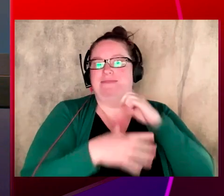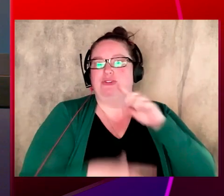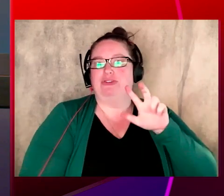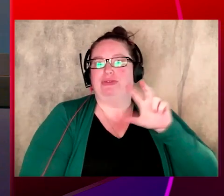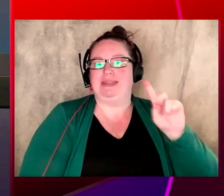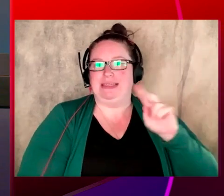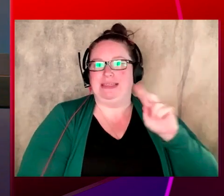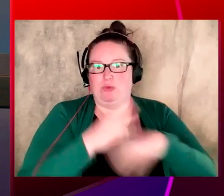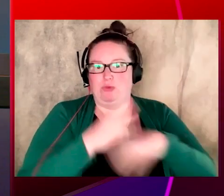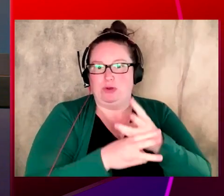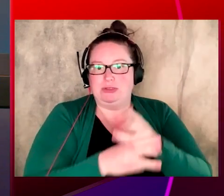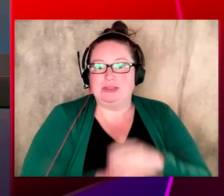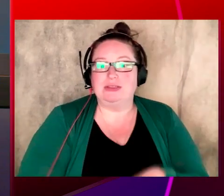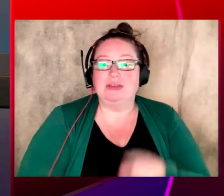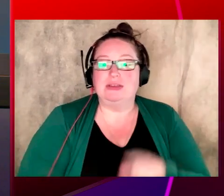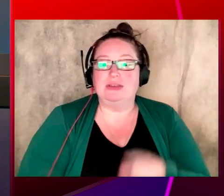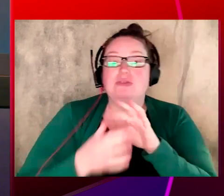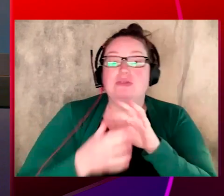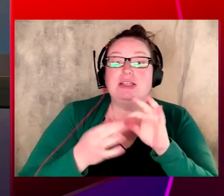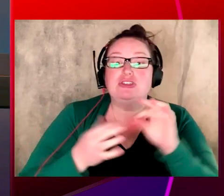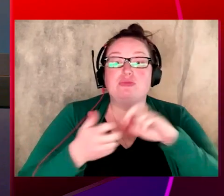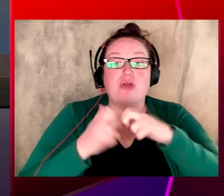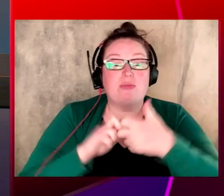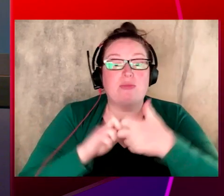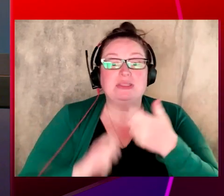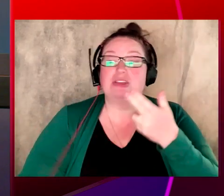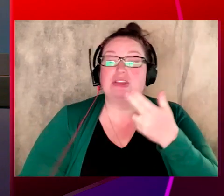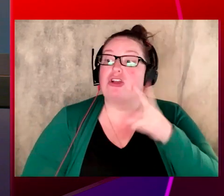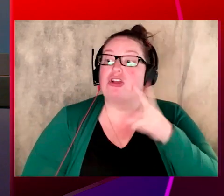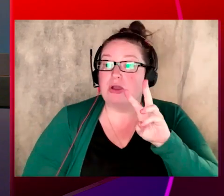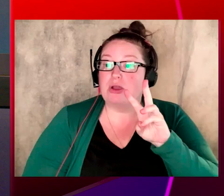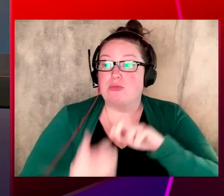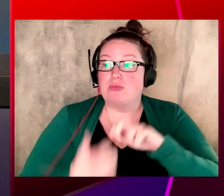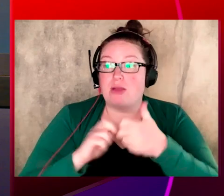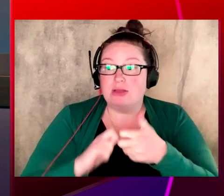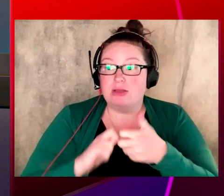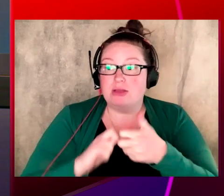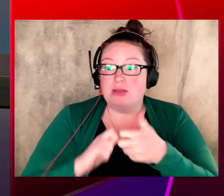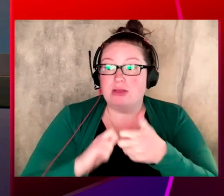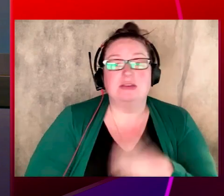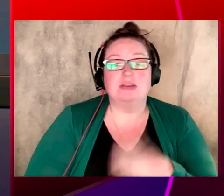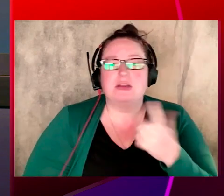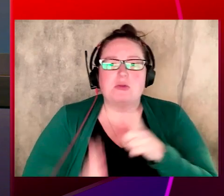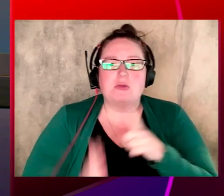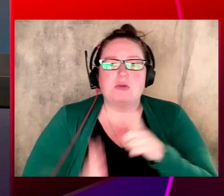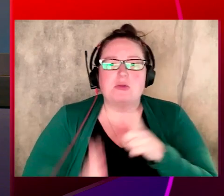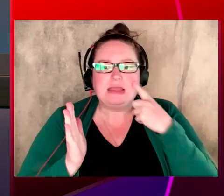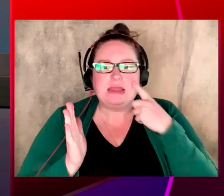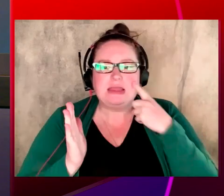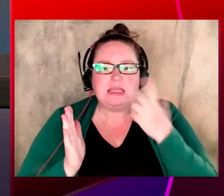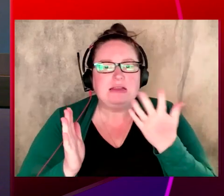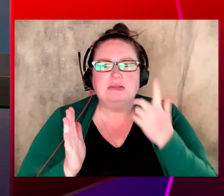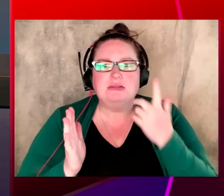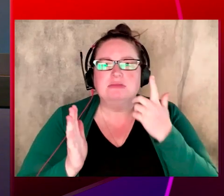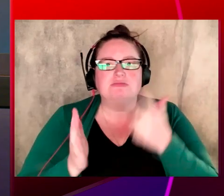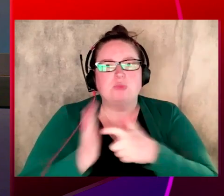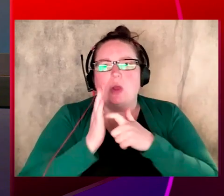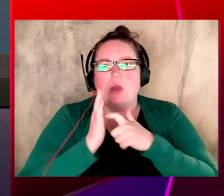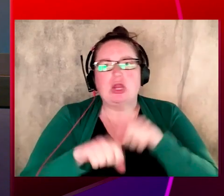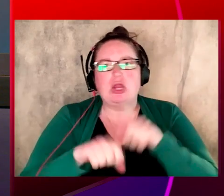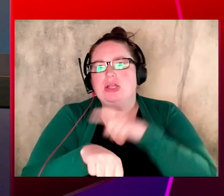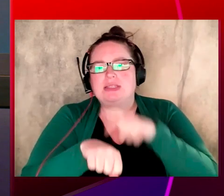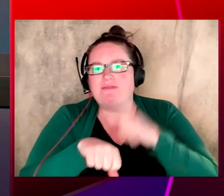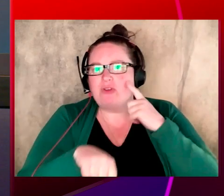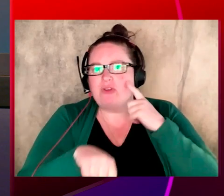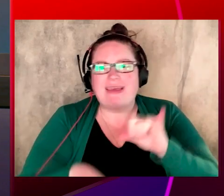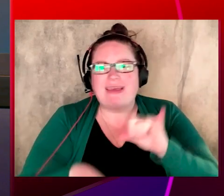in hardware problems. Yeah. Right, the hardware requirements. What other problems do we typically encounter that's like taken so long to get this kind of simulation at